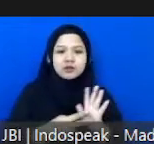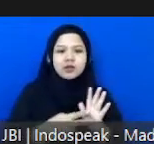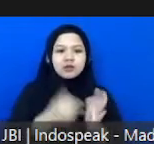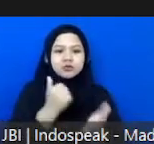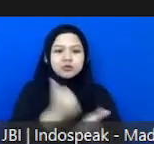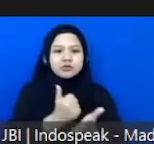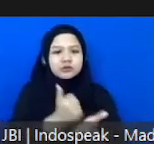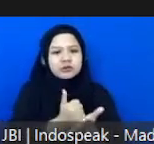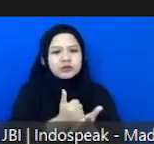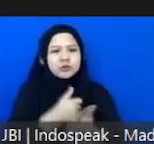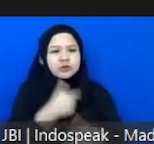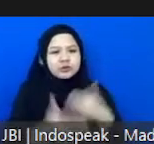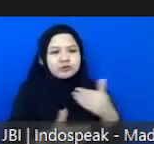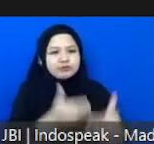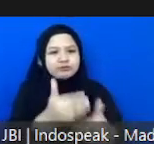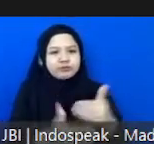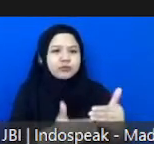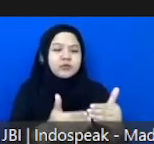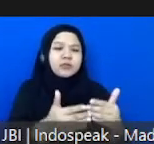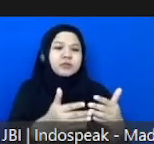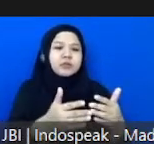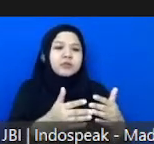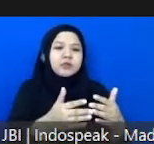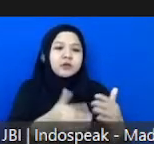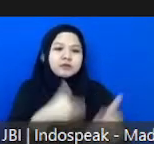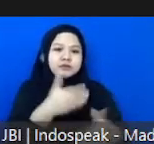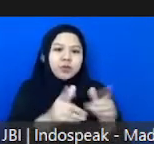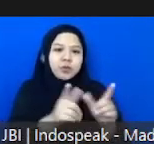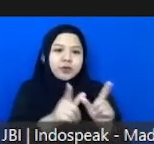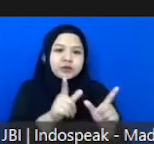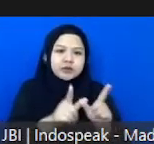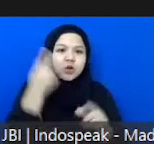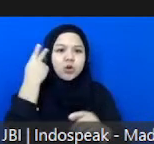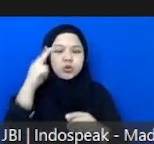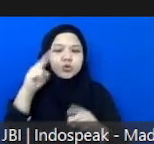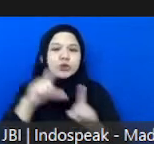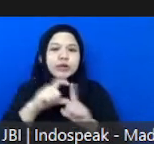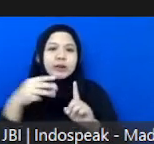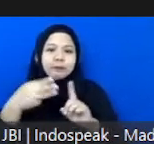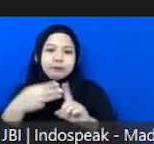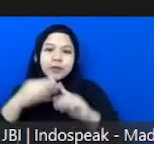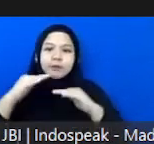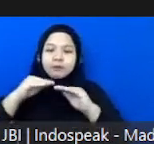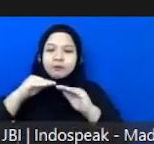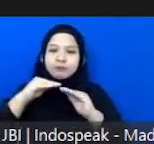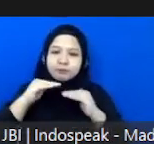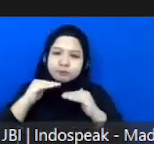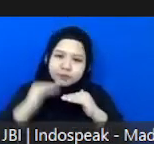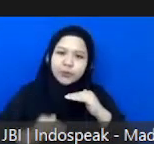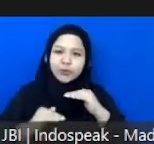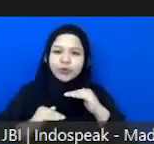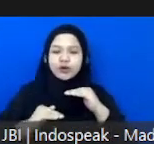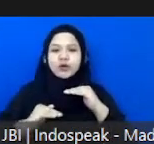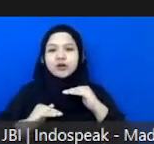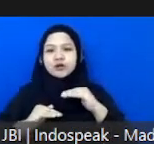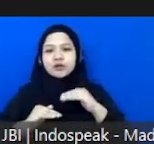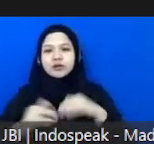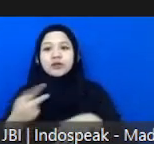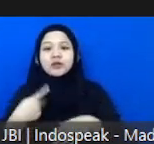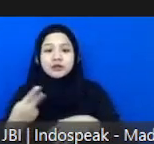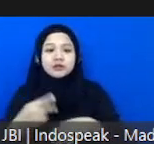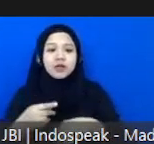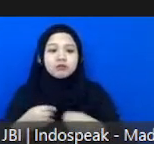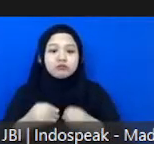Wolbachia to eliminate dengue, the primary outcome is to show the efficacy of Wolbachia deployments